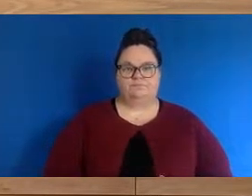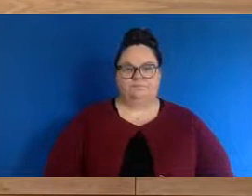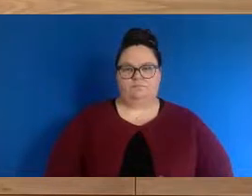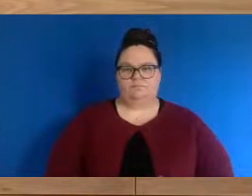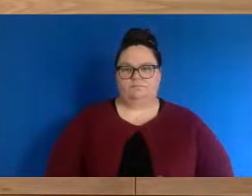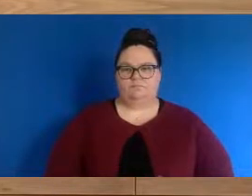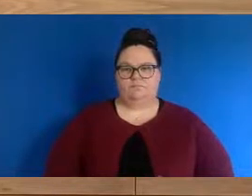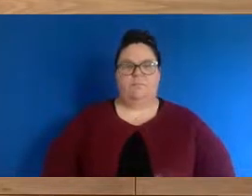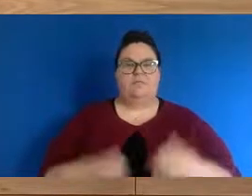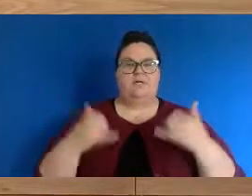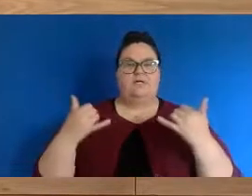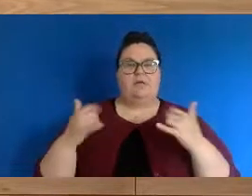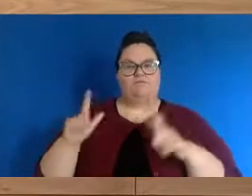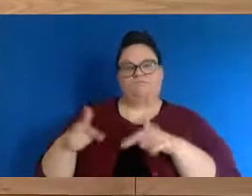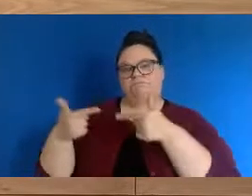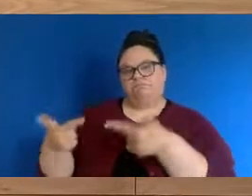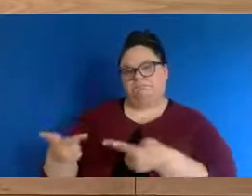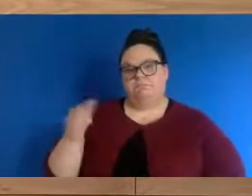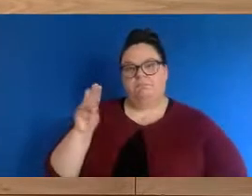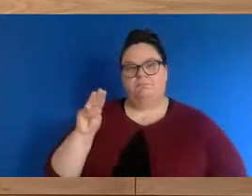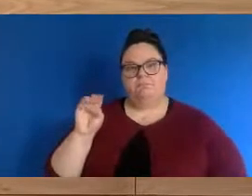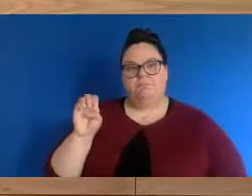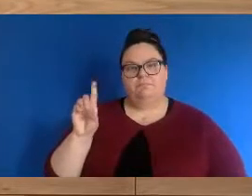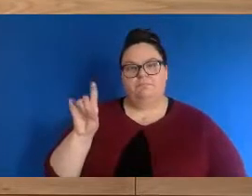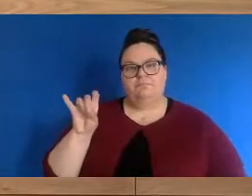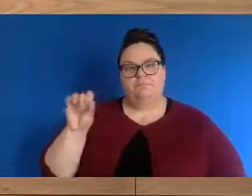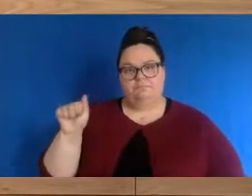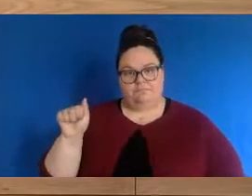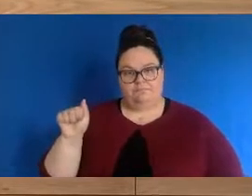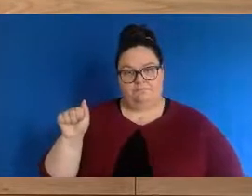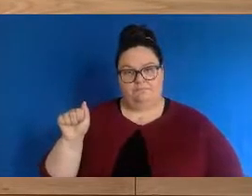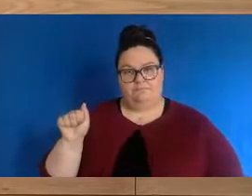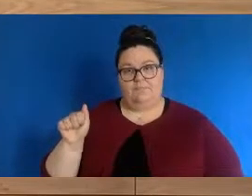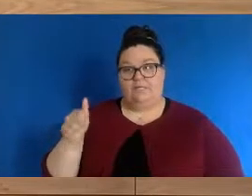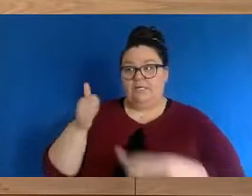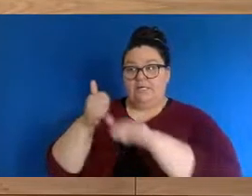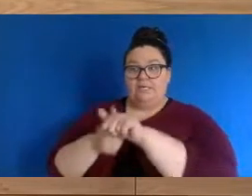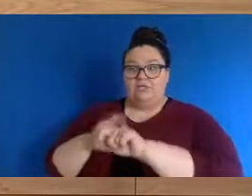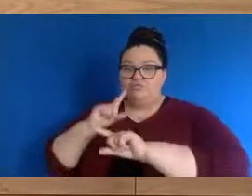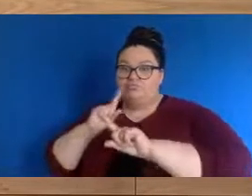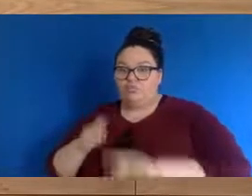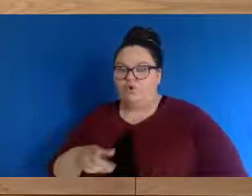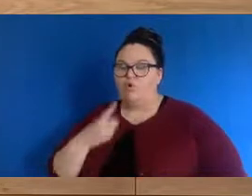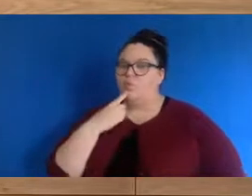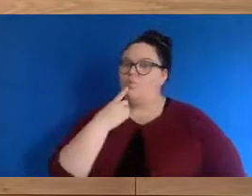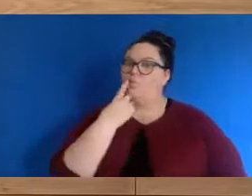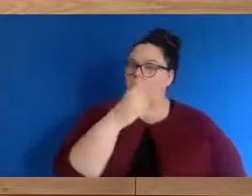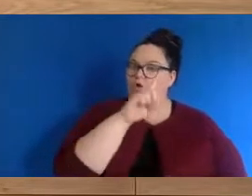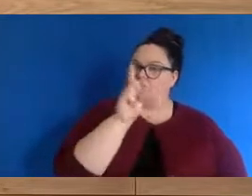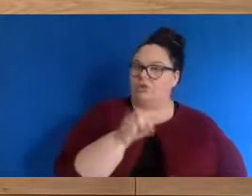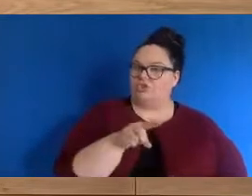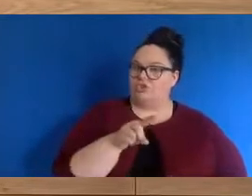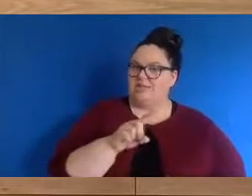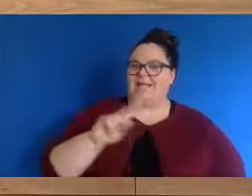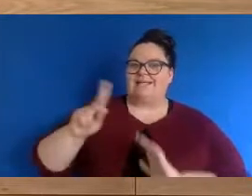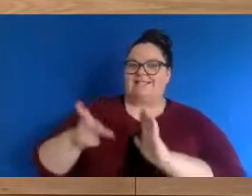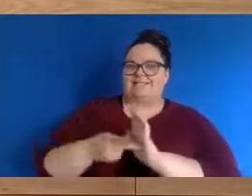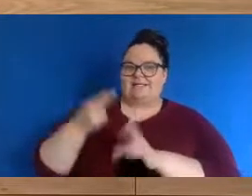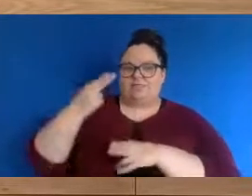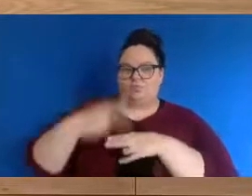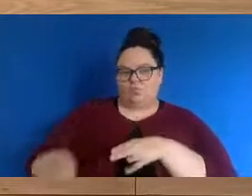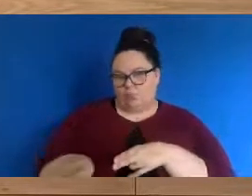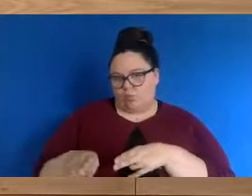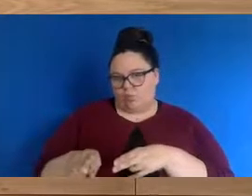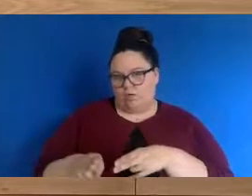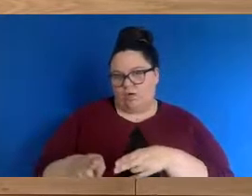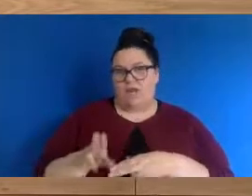Questions from members of the media. Each reporter will have one question and one follow-up. You have the right to pose